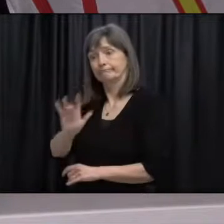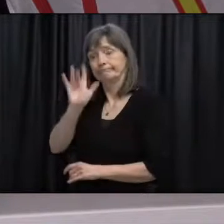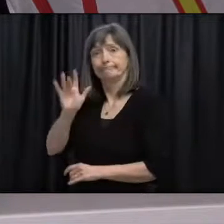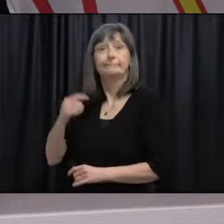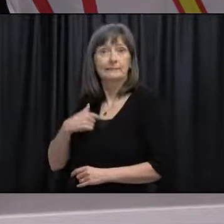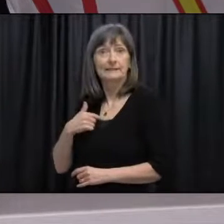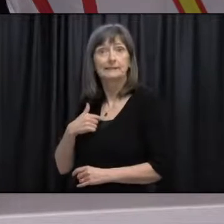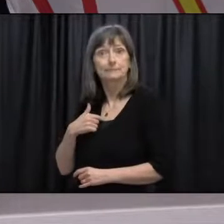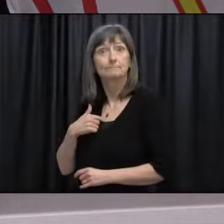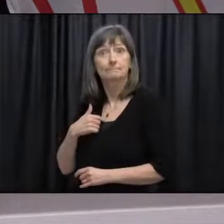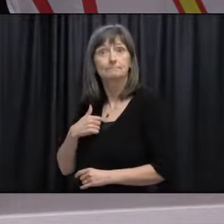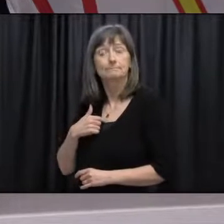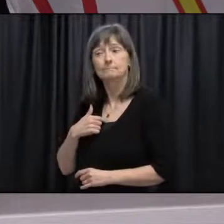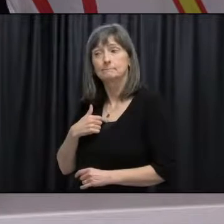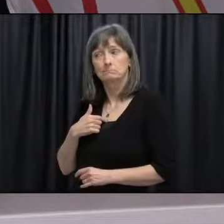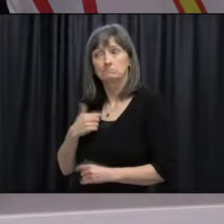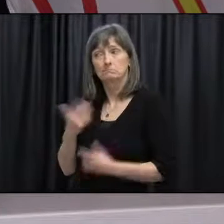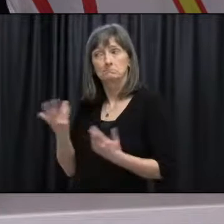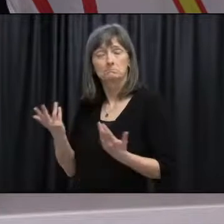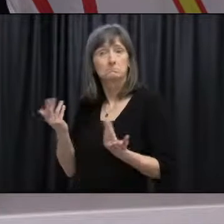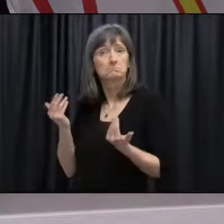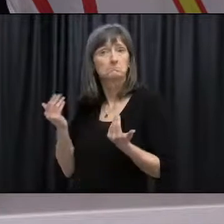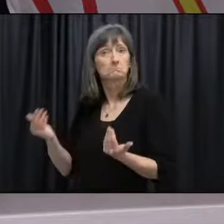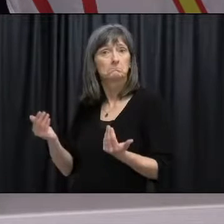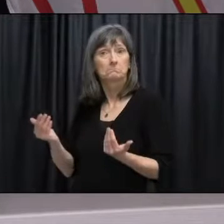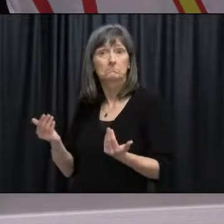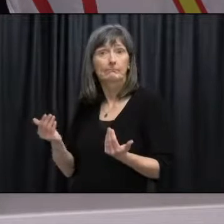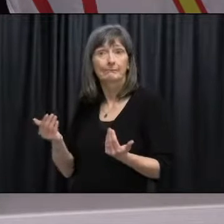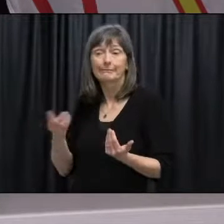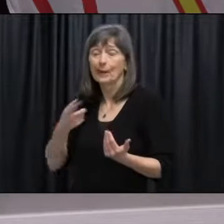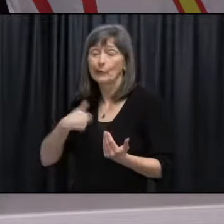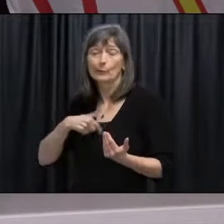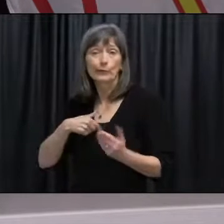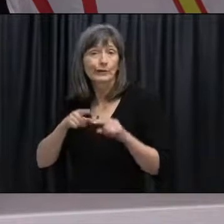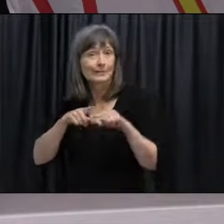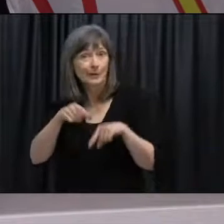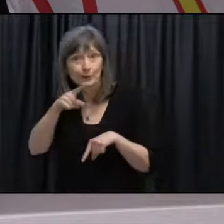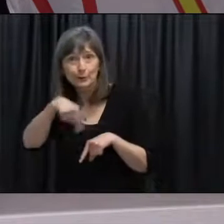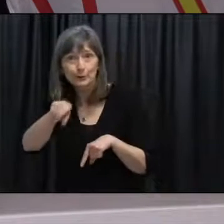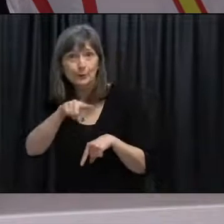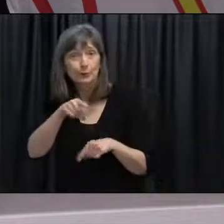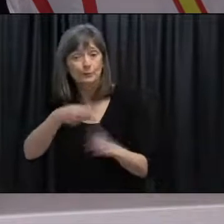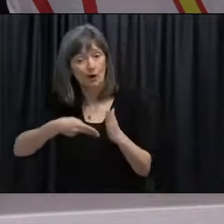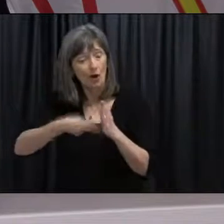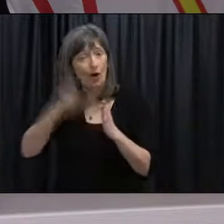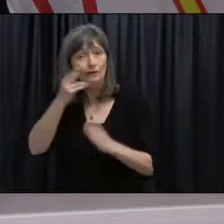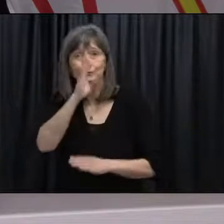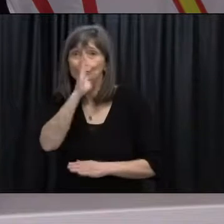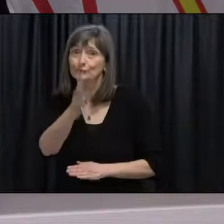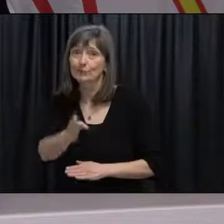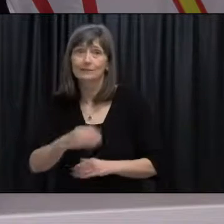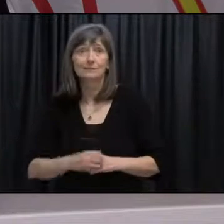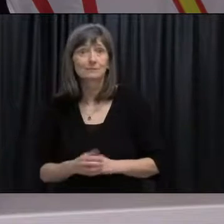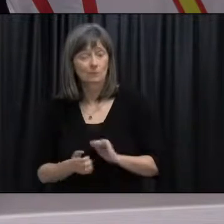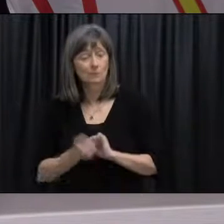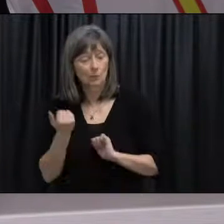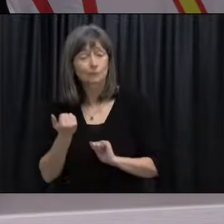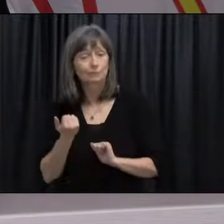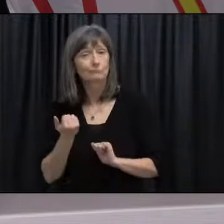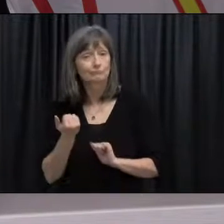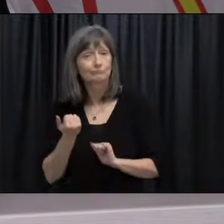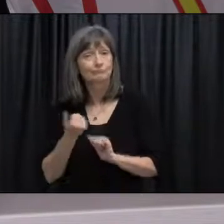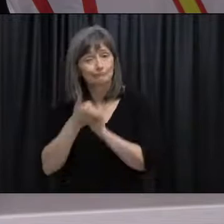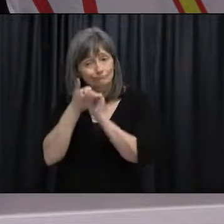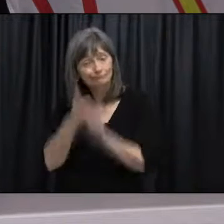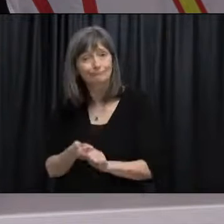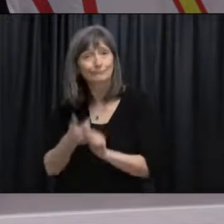that. And, it is, I think we're relying on people to be honest and to be forthright, and I think most people are. I think